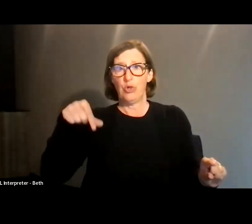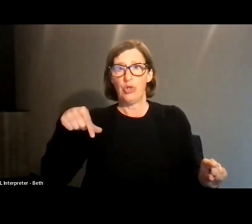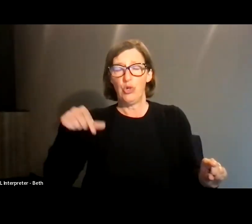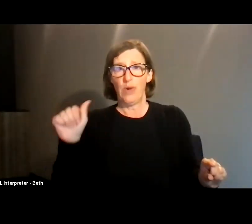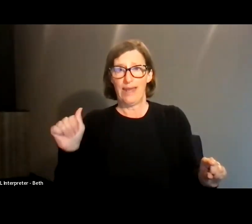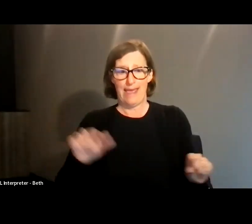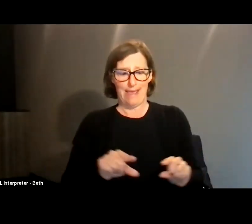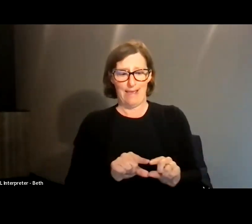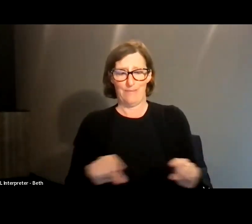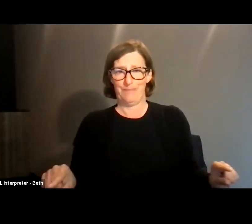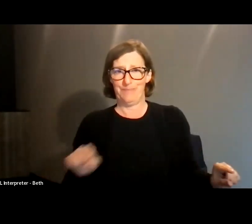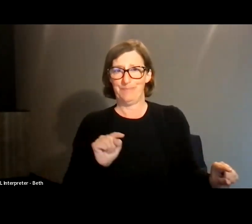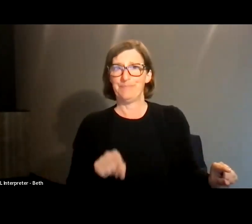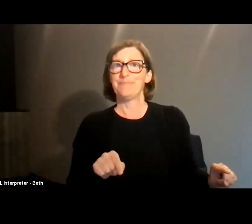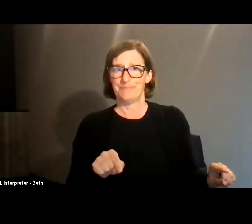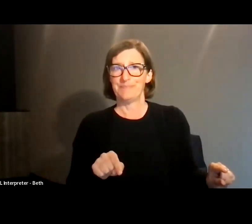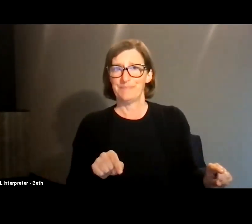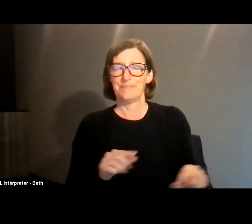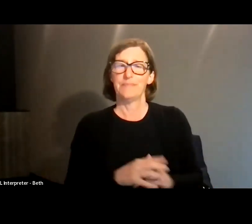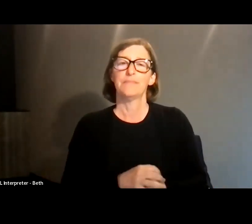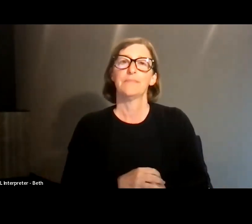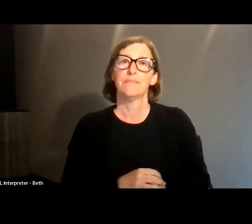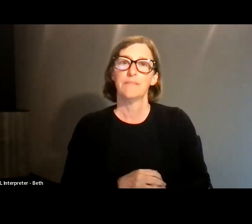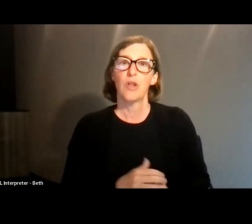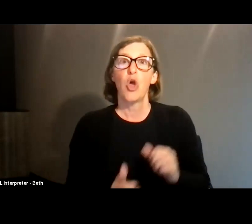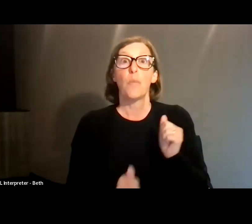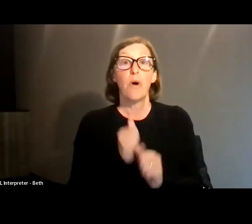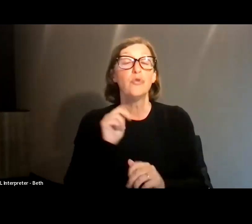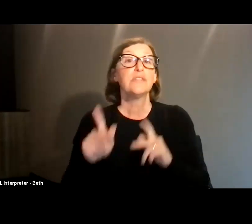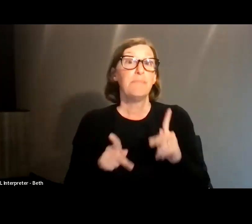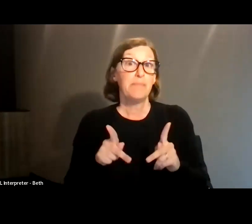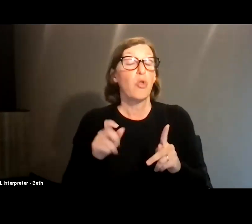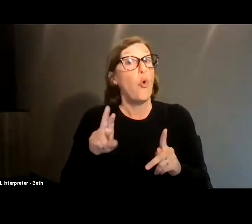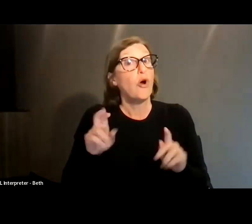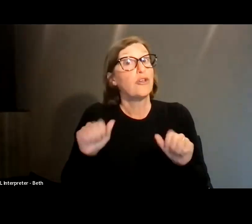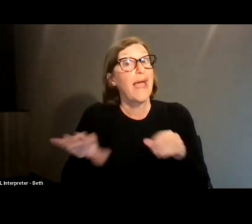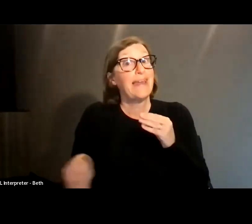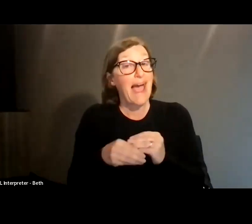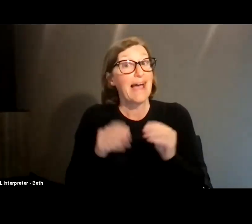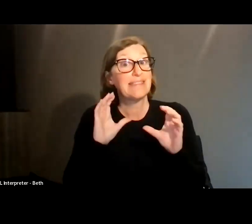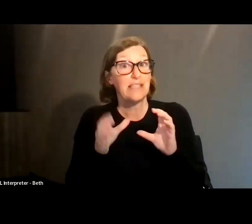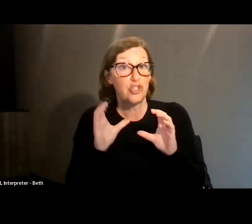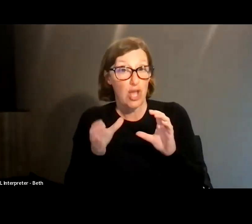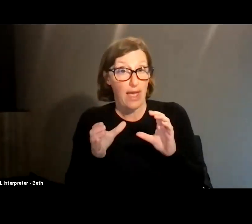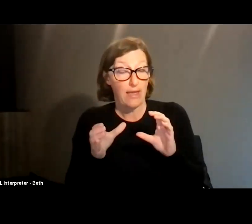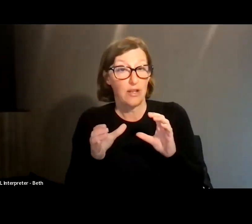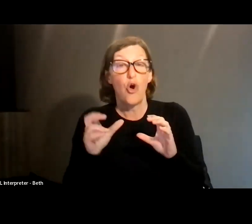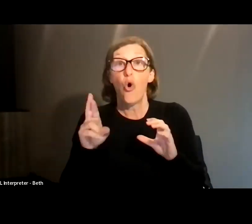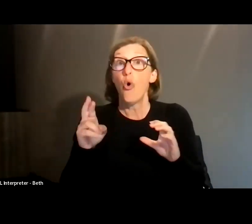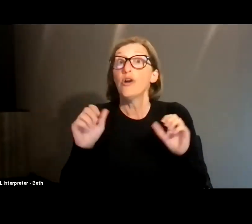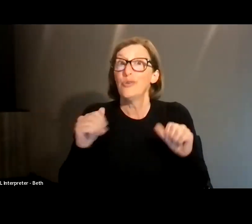find at the bottom of your Zoom for most people, or within the chat. Or if you want to even email